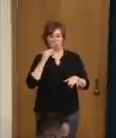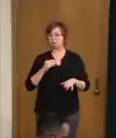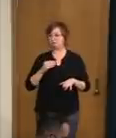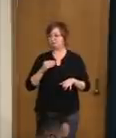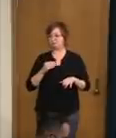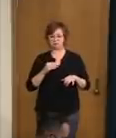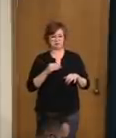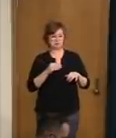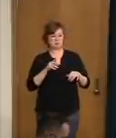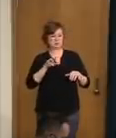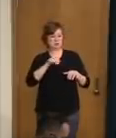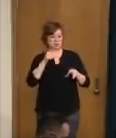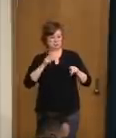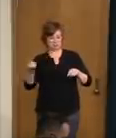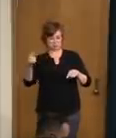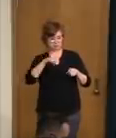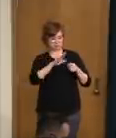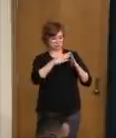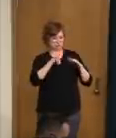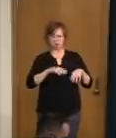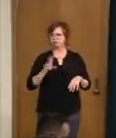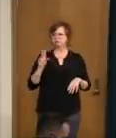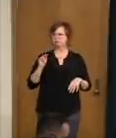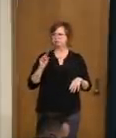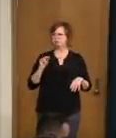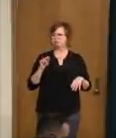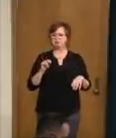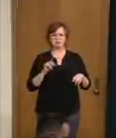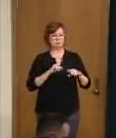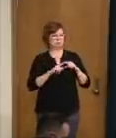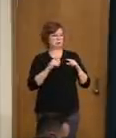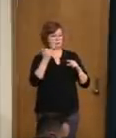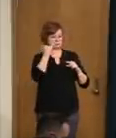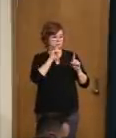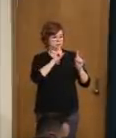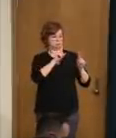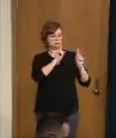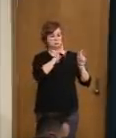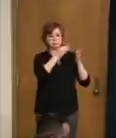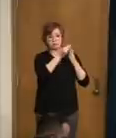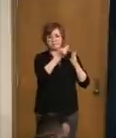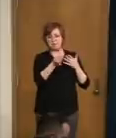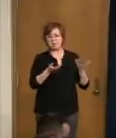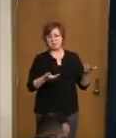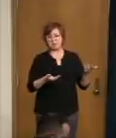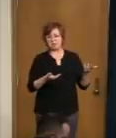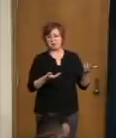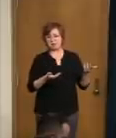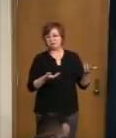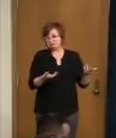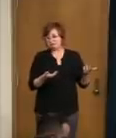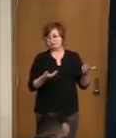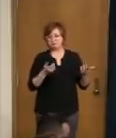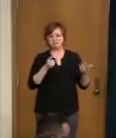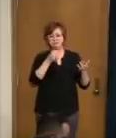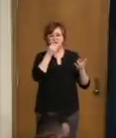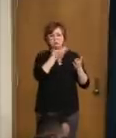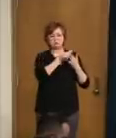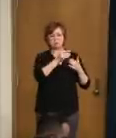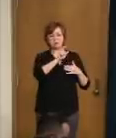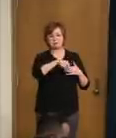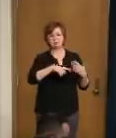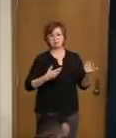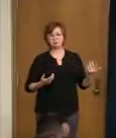unless someone comes from outside to your house. But if you're out and about, and it takes up to 14 days for it to present, but usually within a